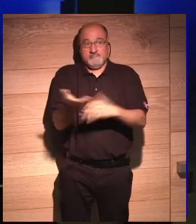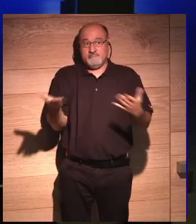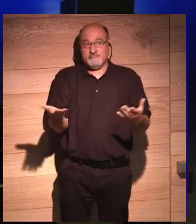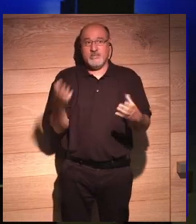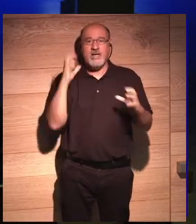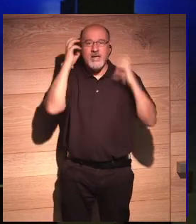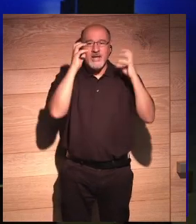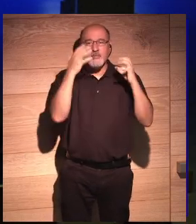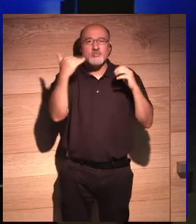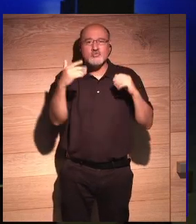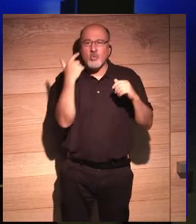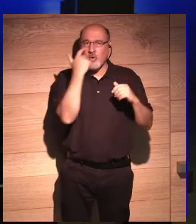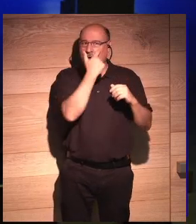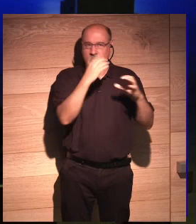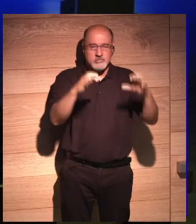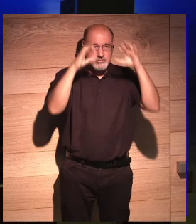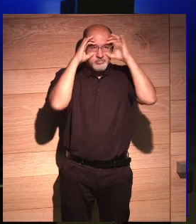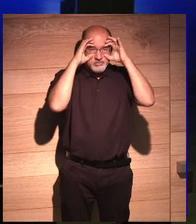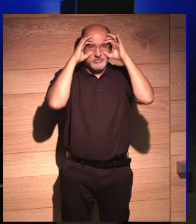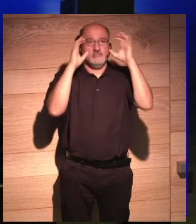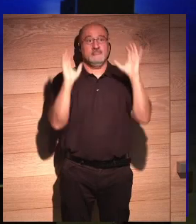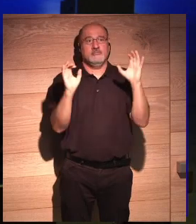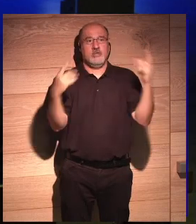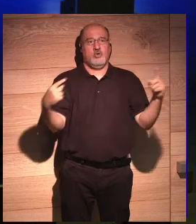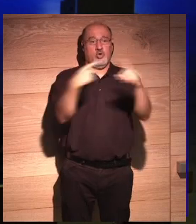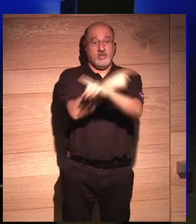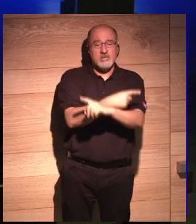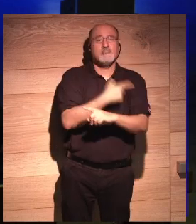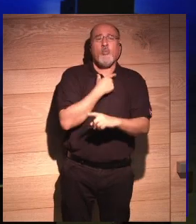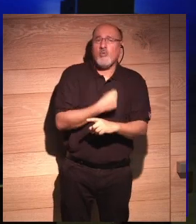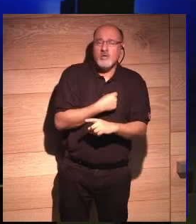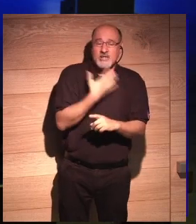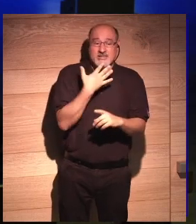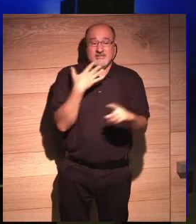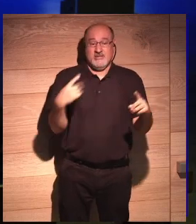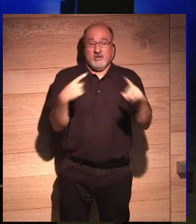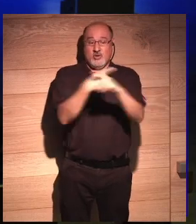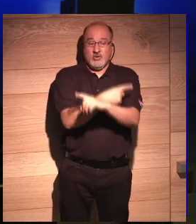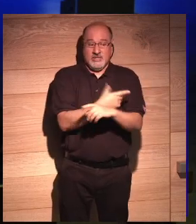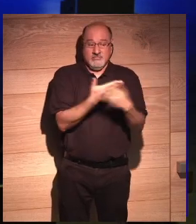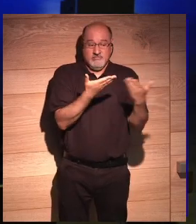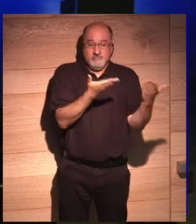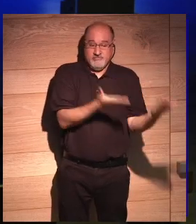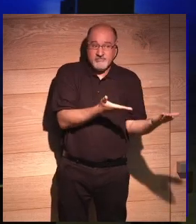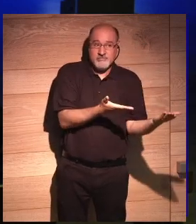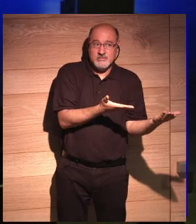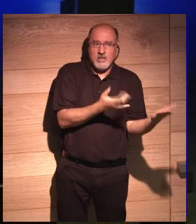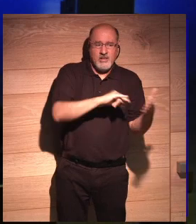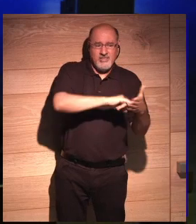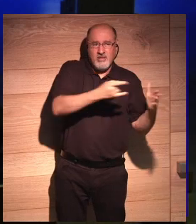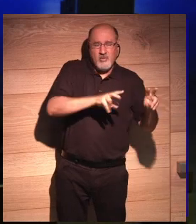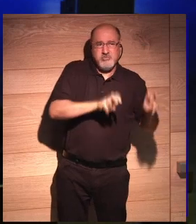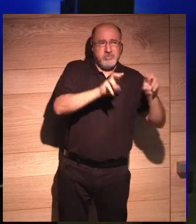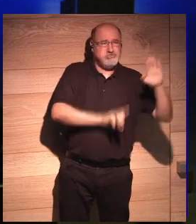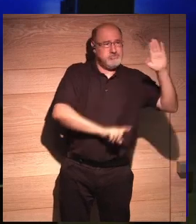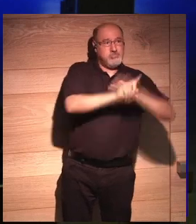idea of the contrast between bringing something high-tech into a very rural setting. And